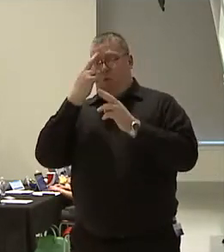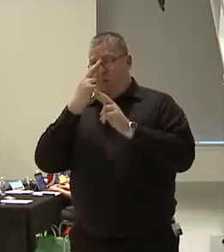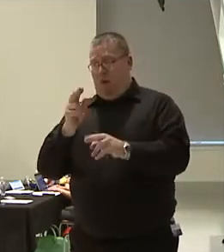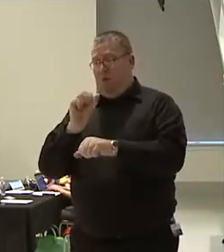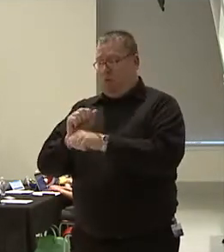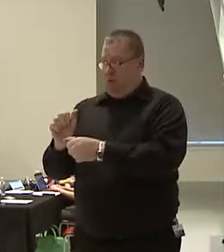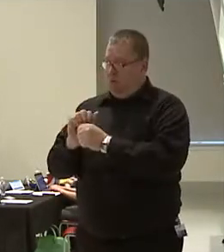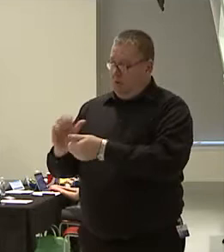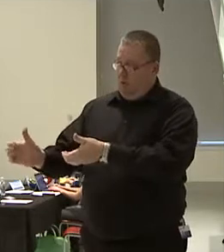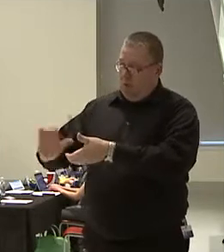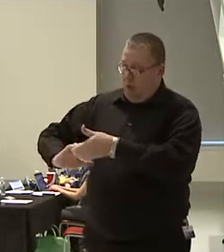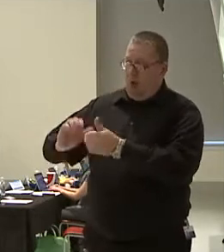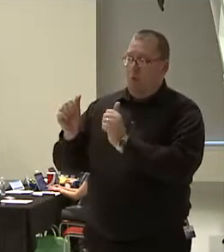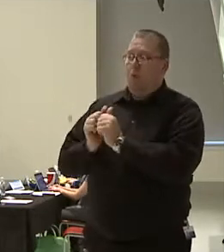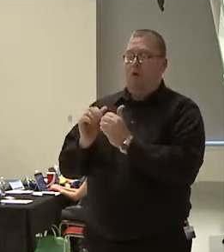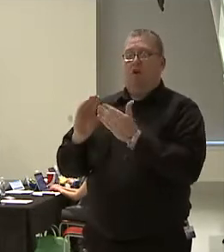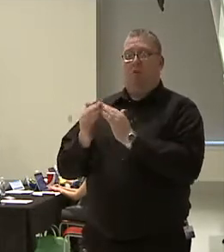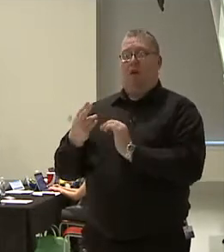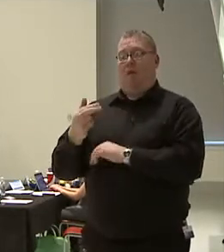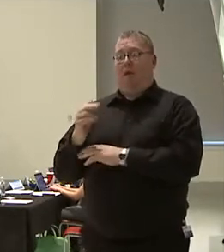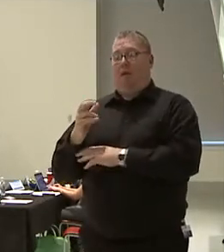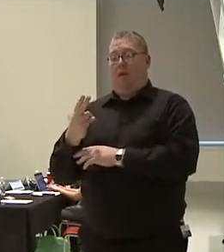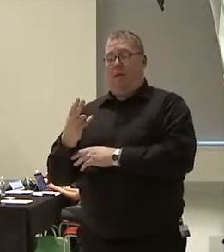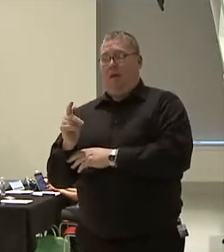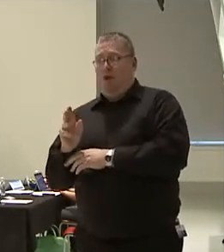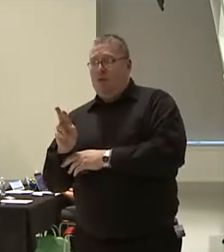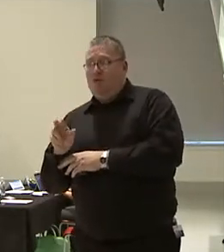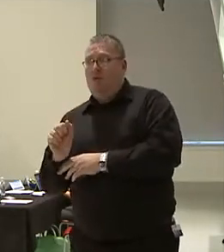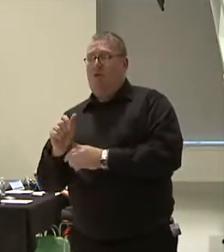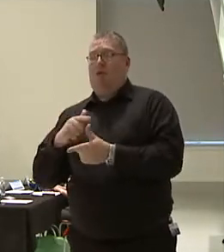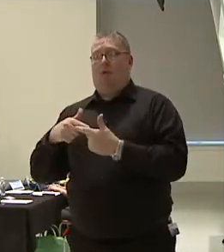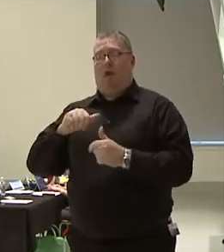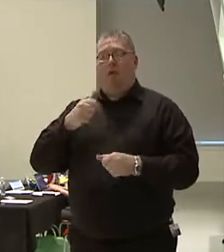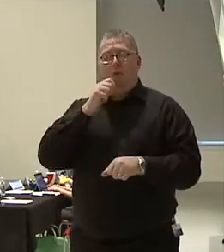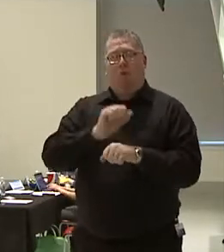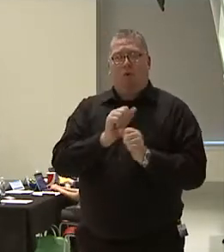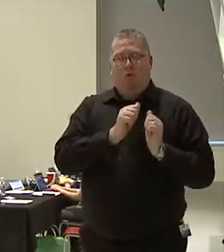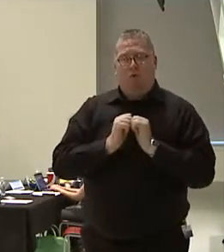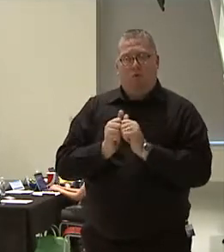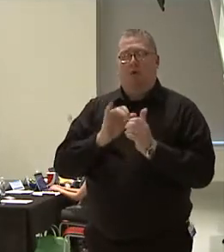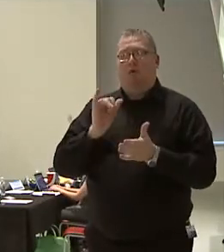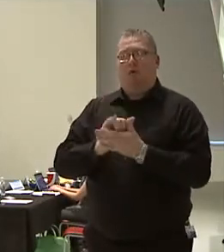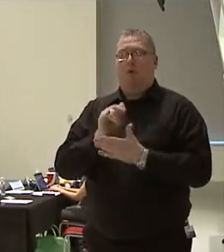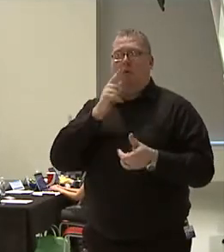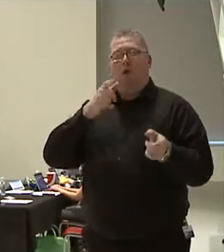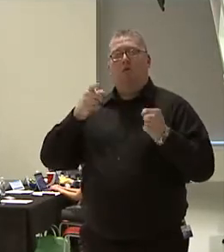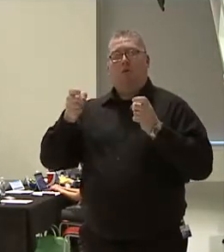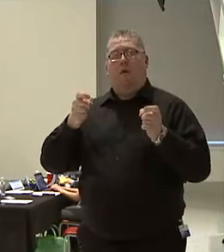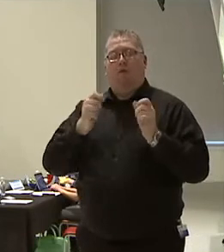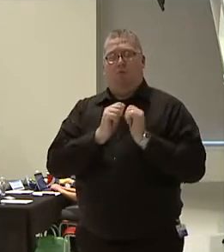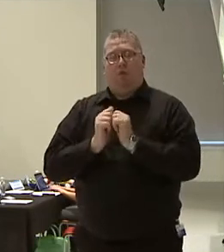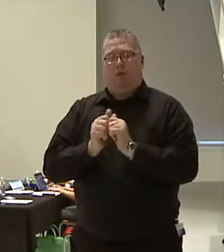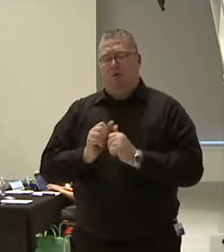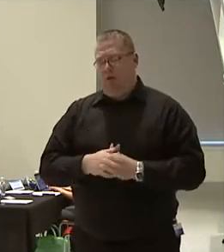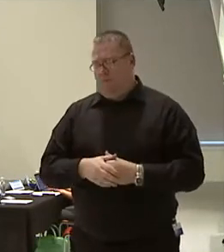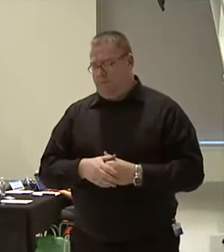collaborations with the community. We had hackers, city staff, and advocates working together to produce things that government alone could not produce. Another example of what happens